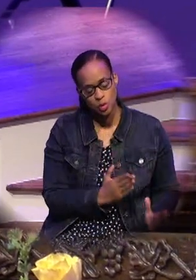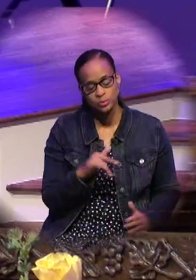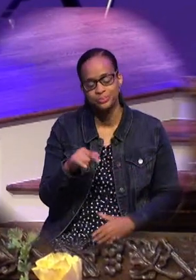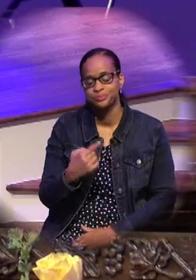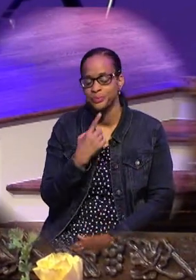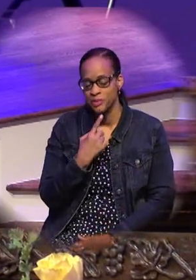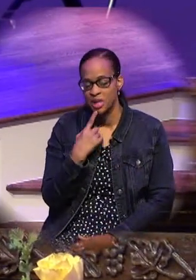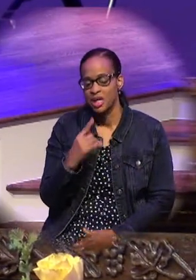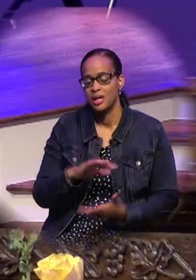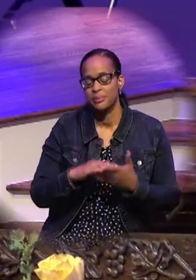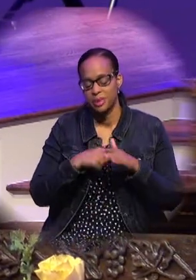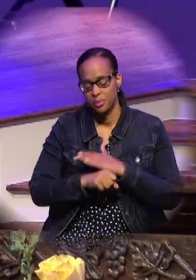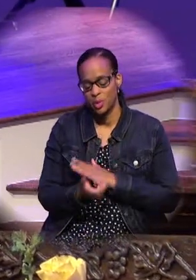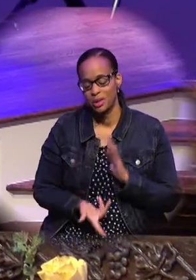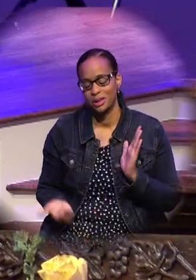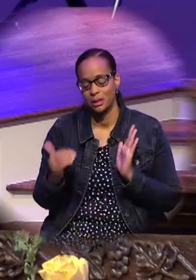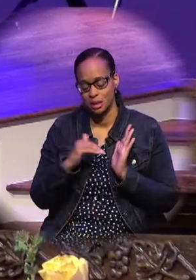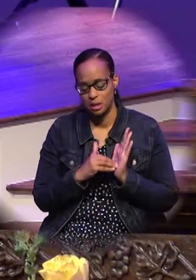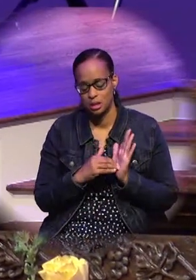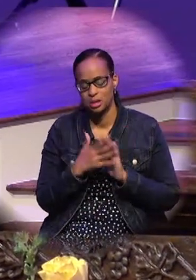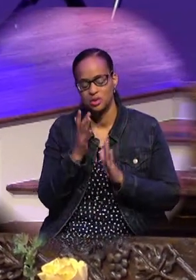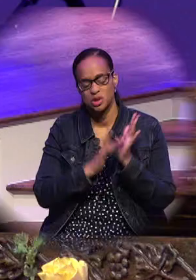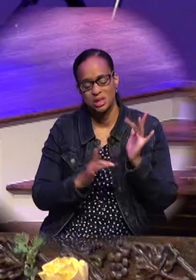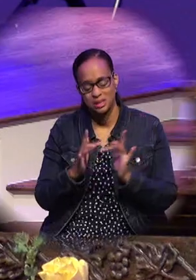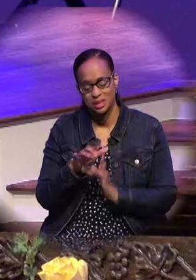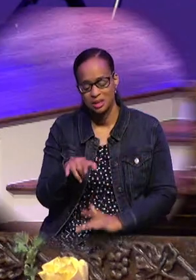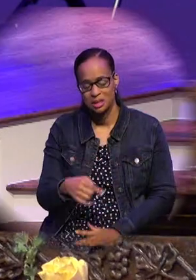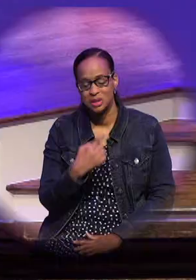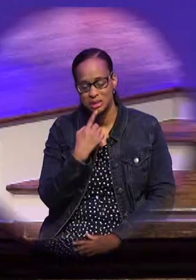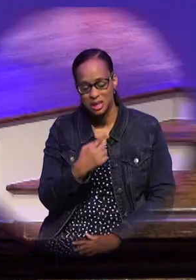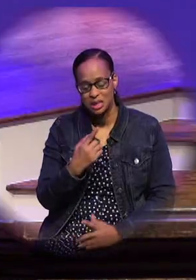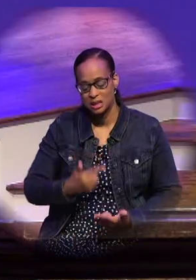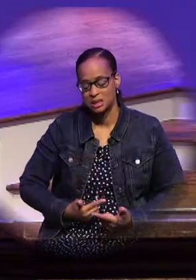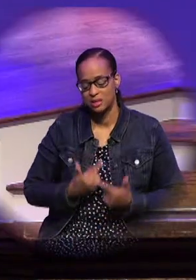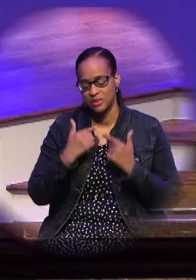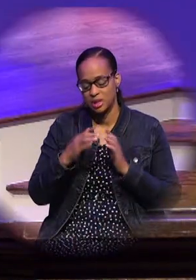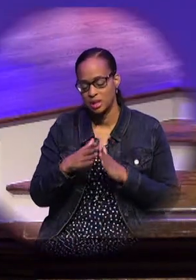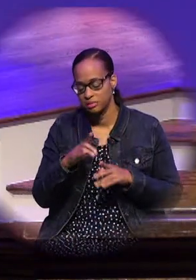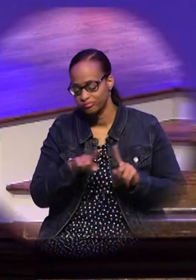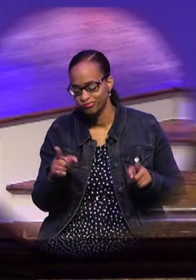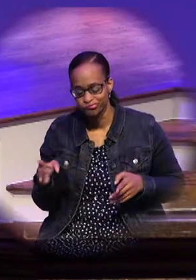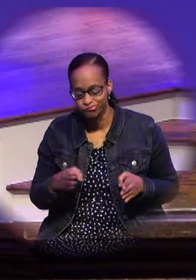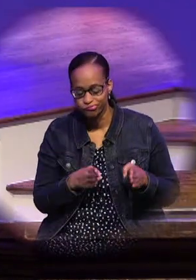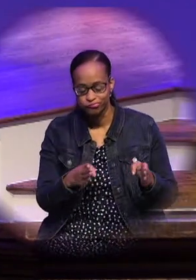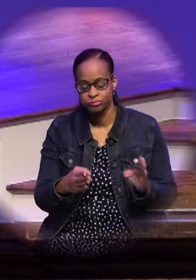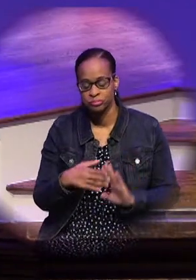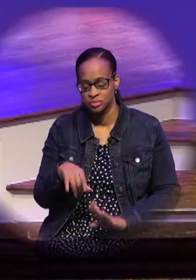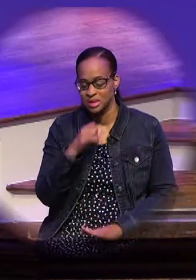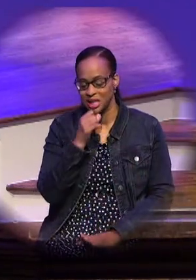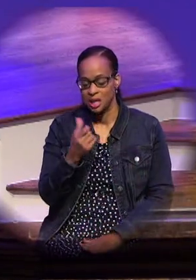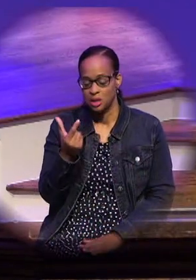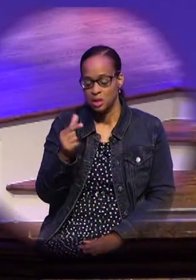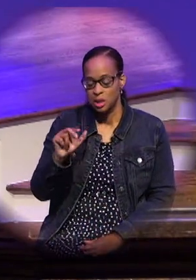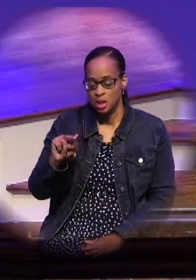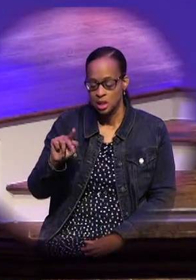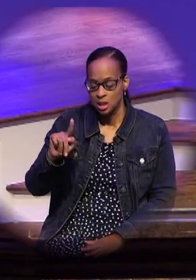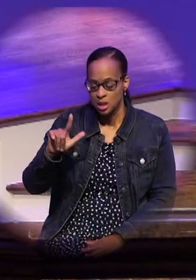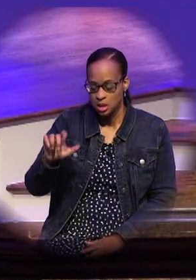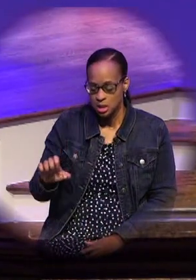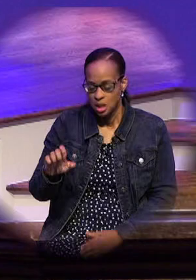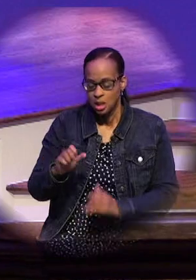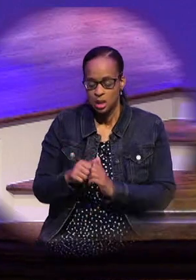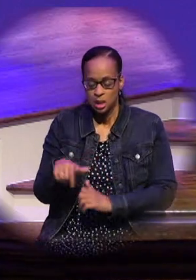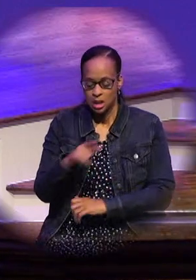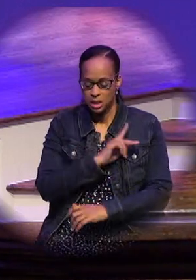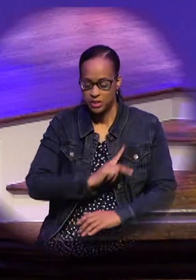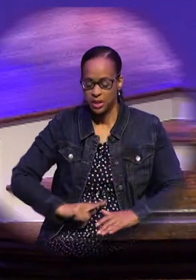been born again. But Jesus here is moving in a different direction, saying it's not just the Gentile who can't see the kingdom of